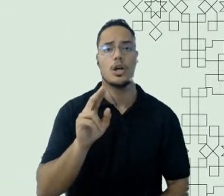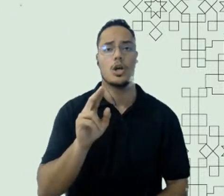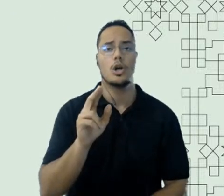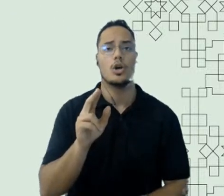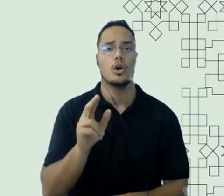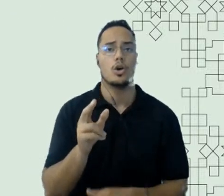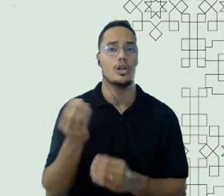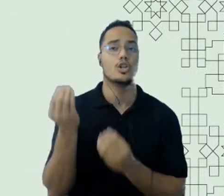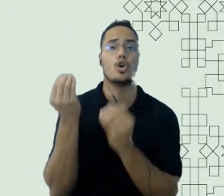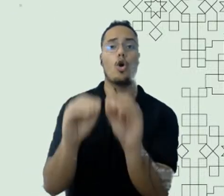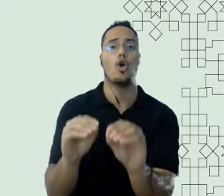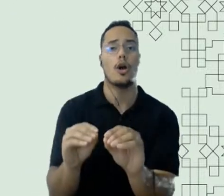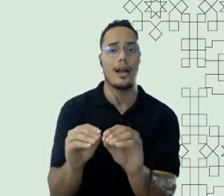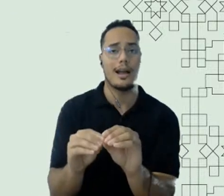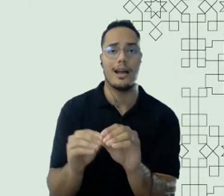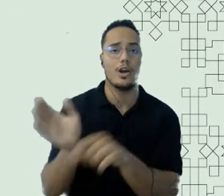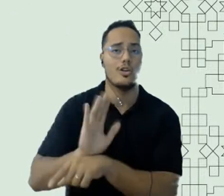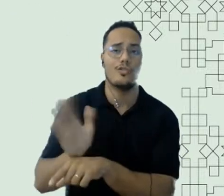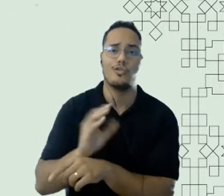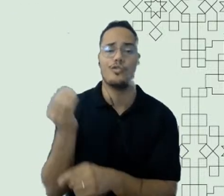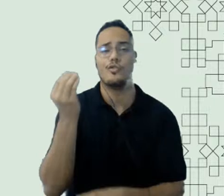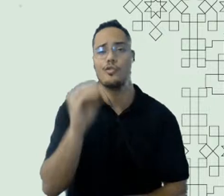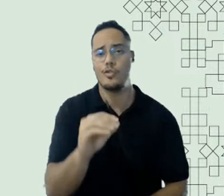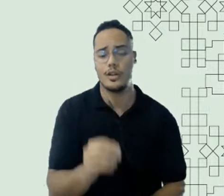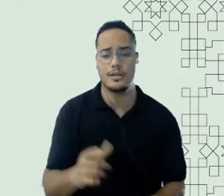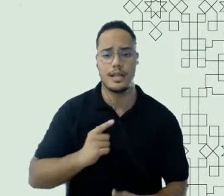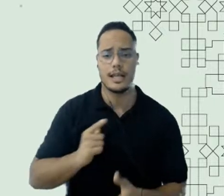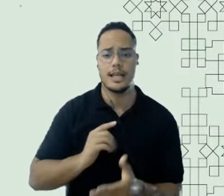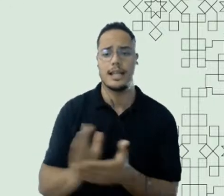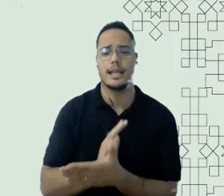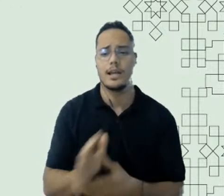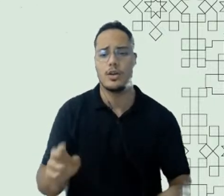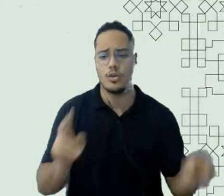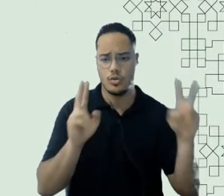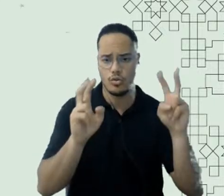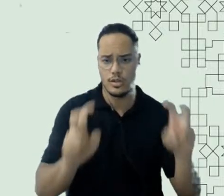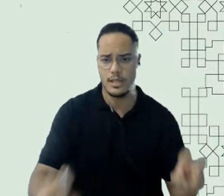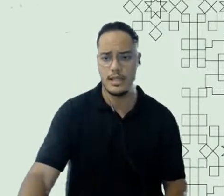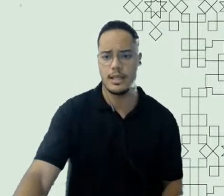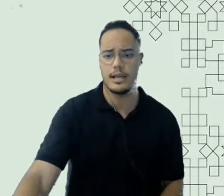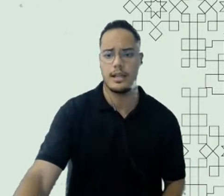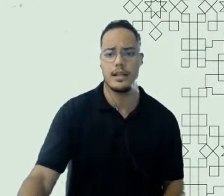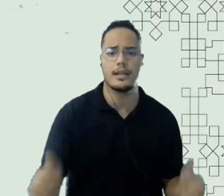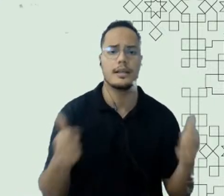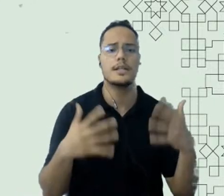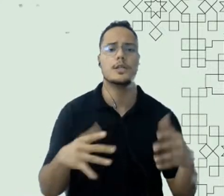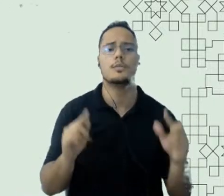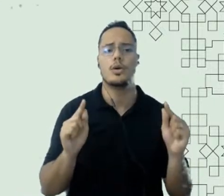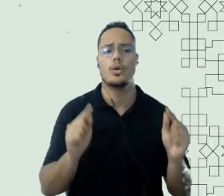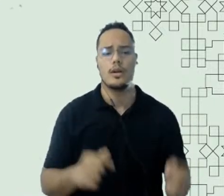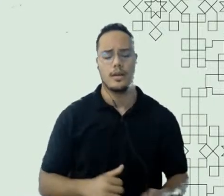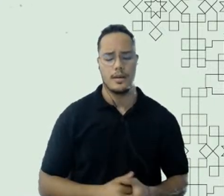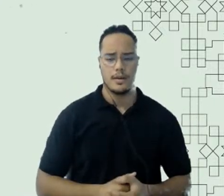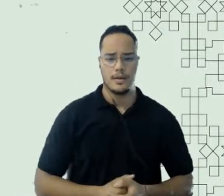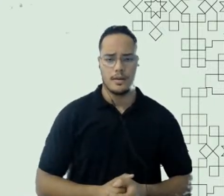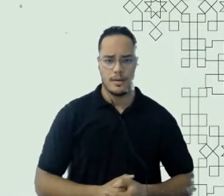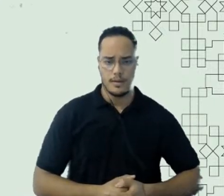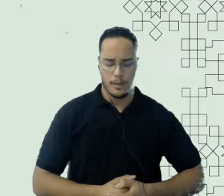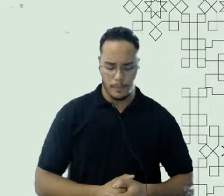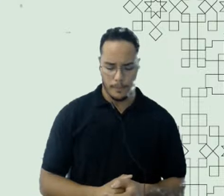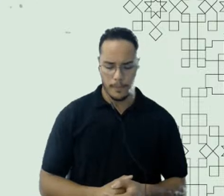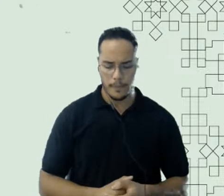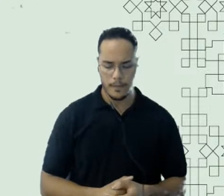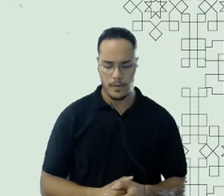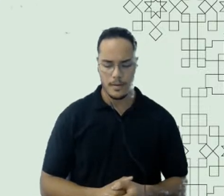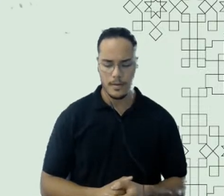if some content is removed, the OCSP needs to put in place a complaint and redress mechanisms